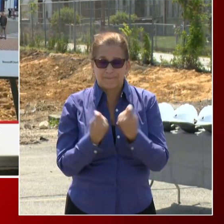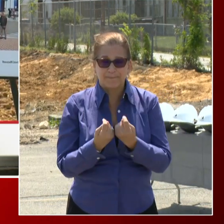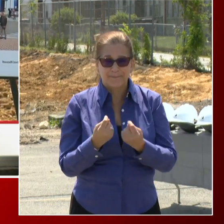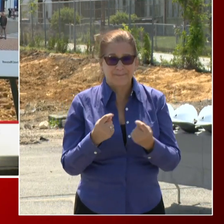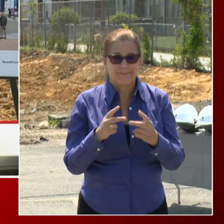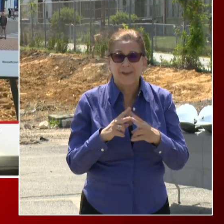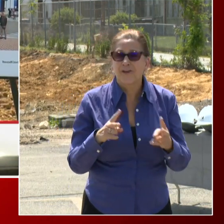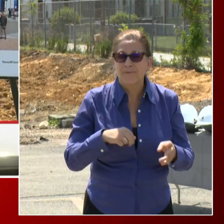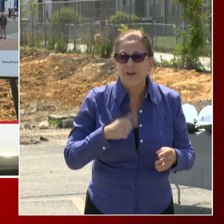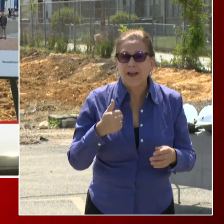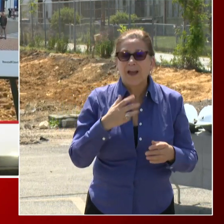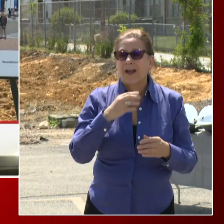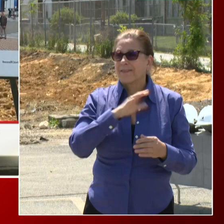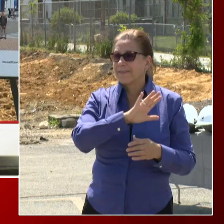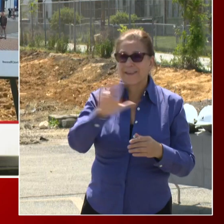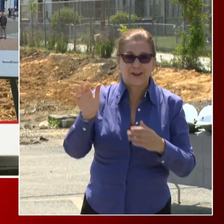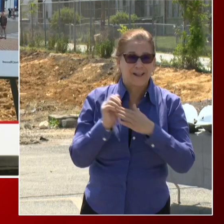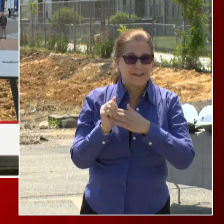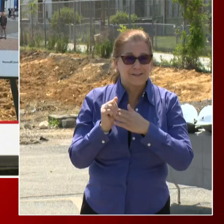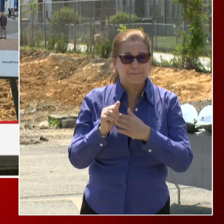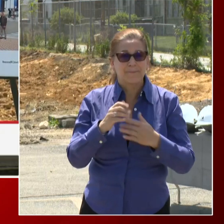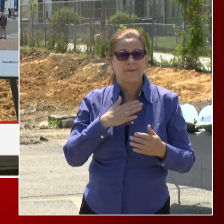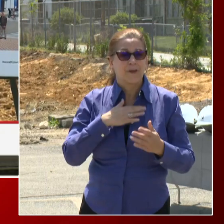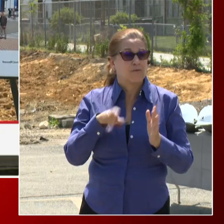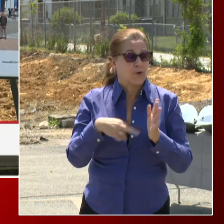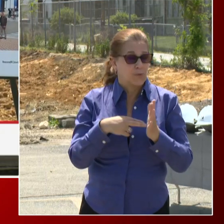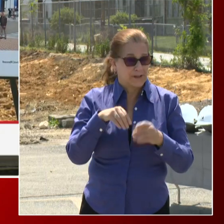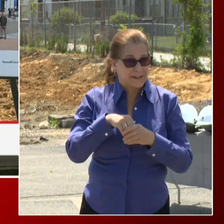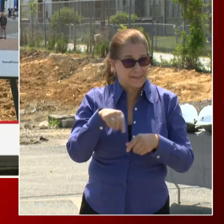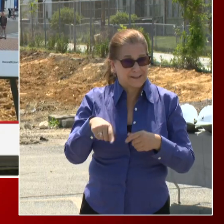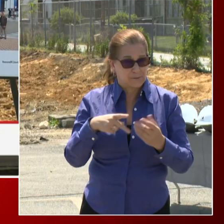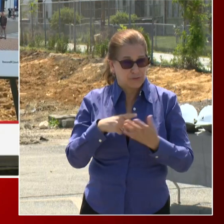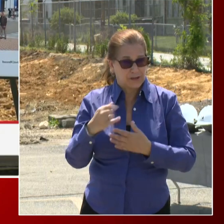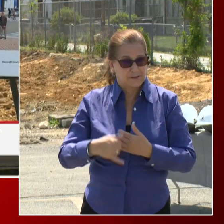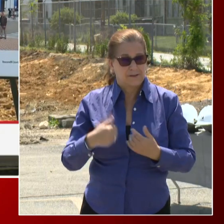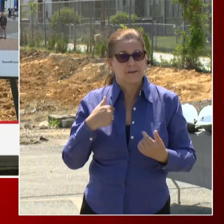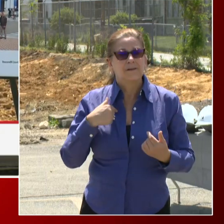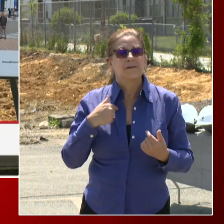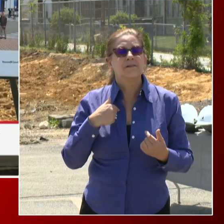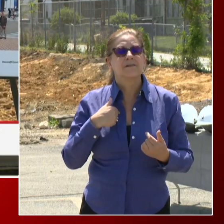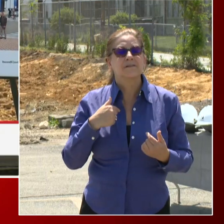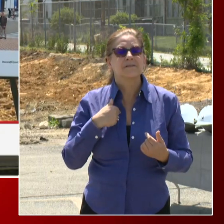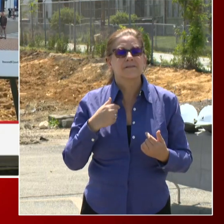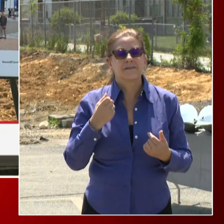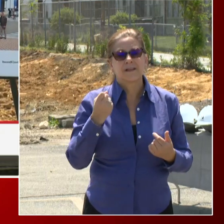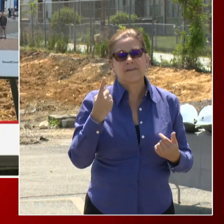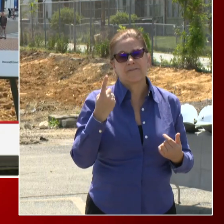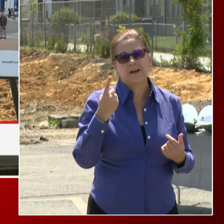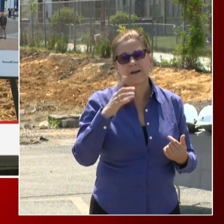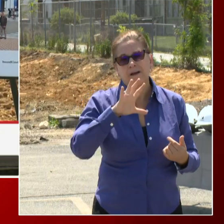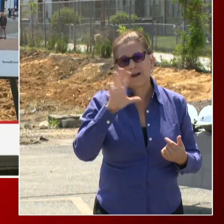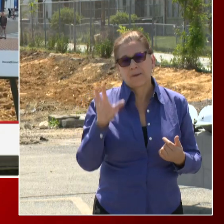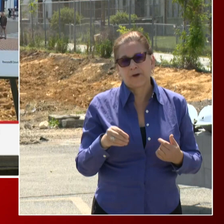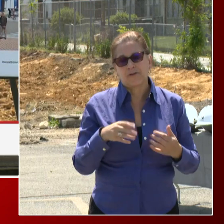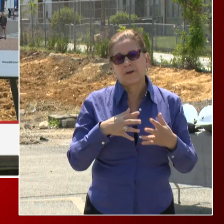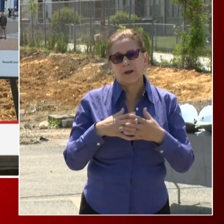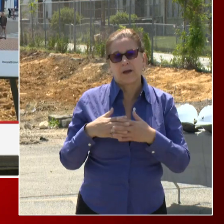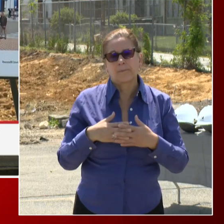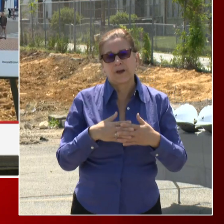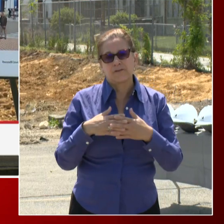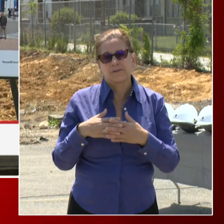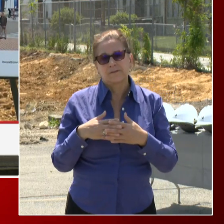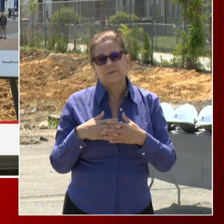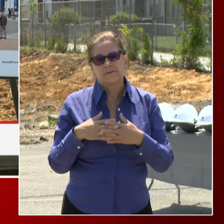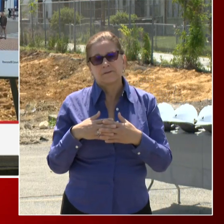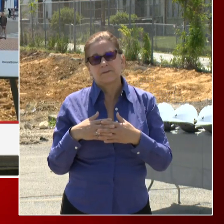play a major role in this project is made up of 11 African-American commercial real estate professionals that